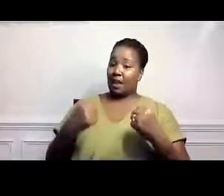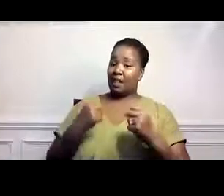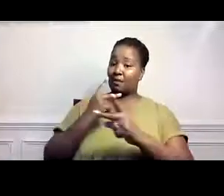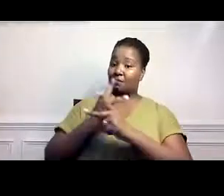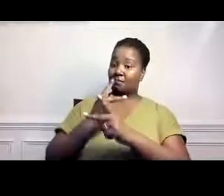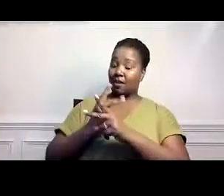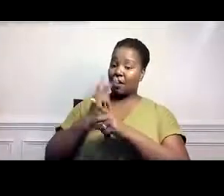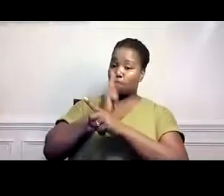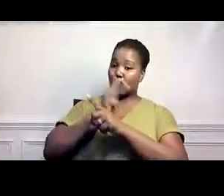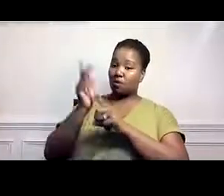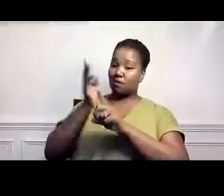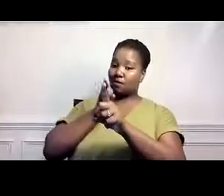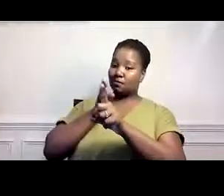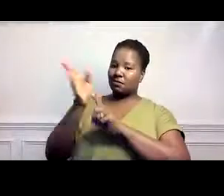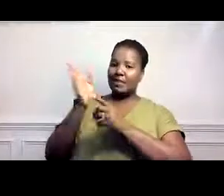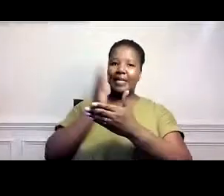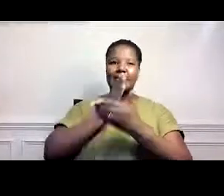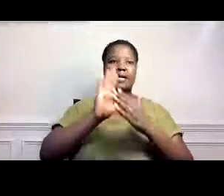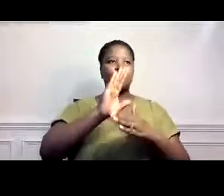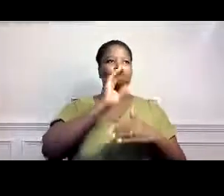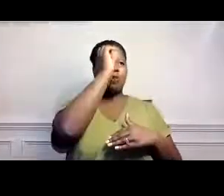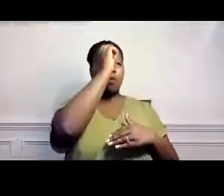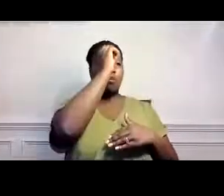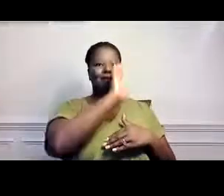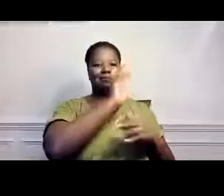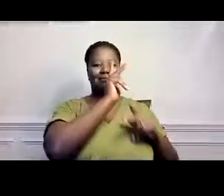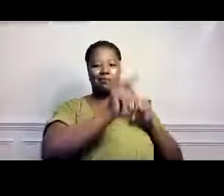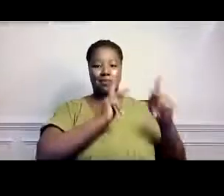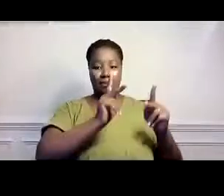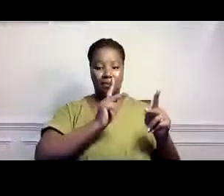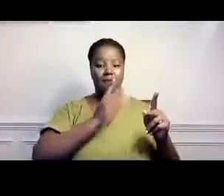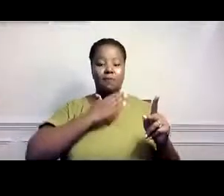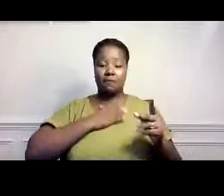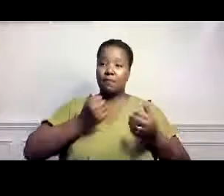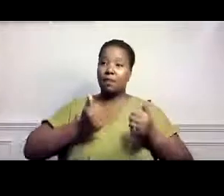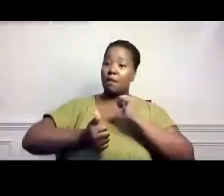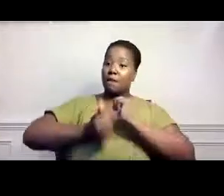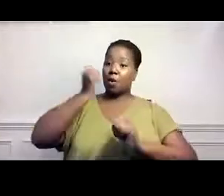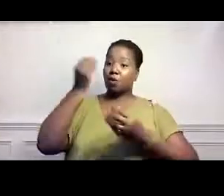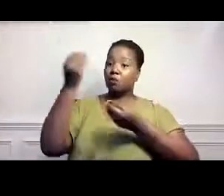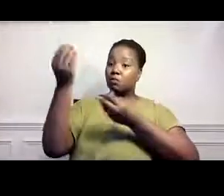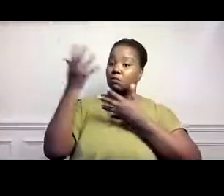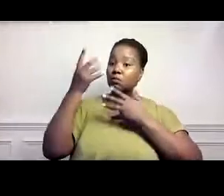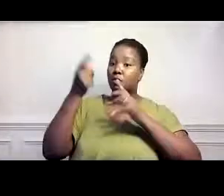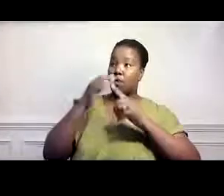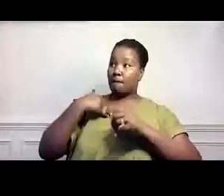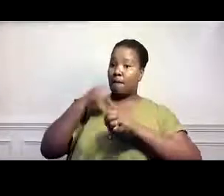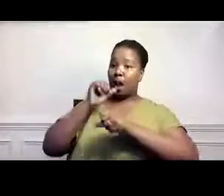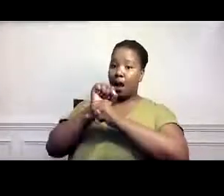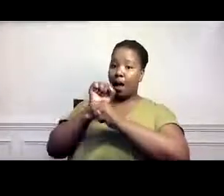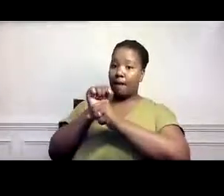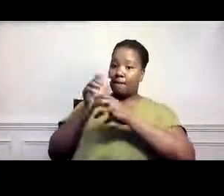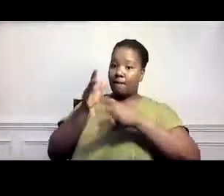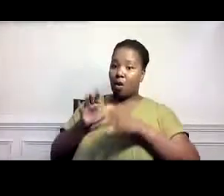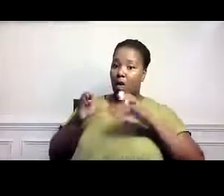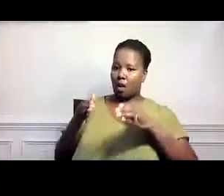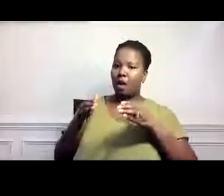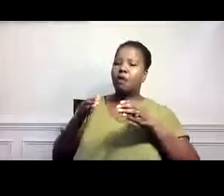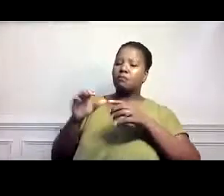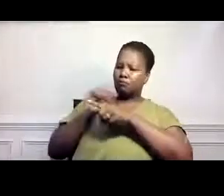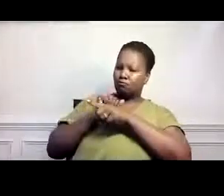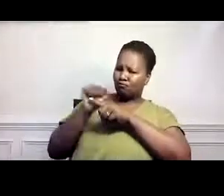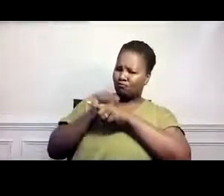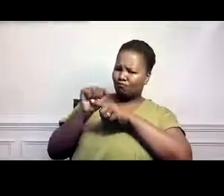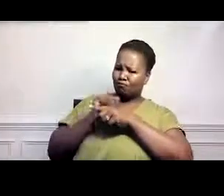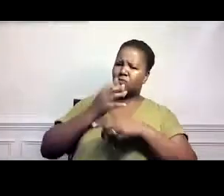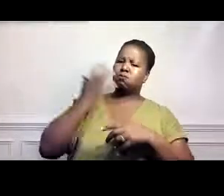were opinion-based. I received most of my information through my employer. There was a lot of trainings, a lot of